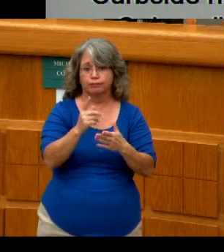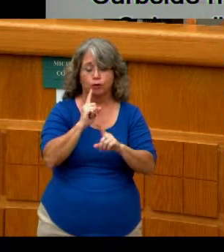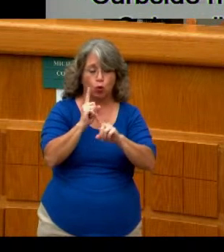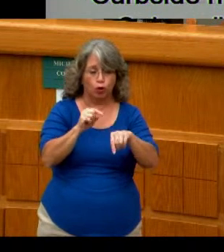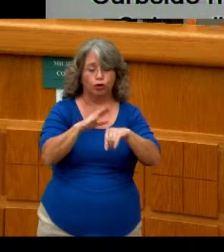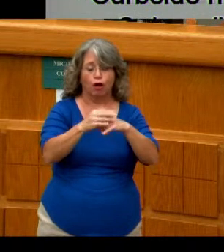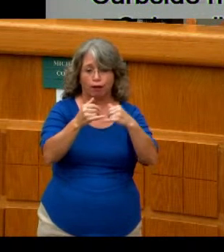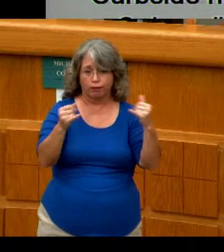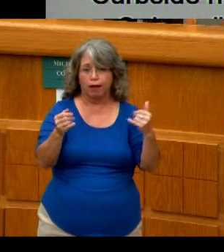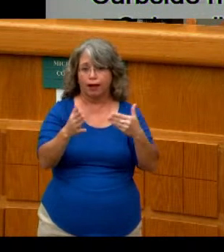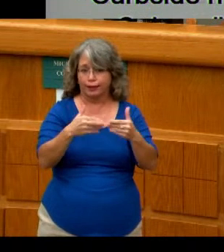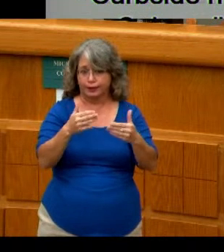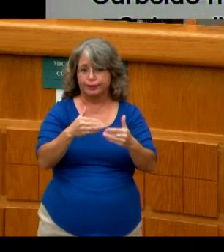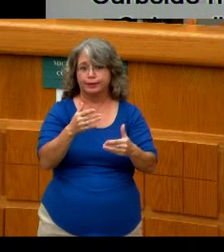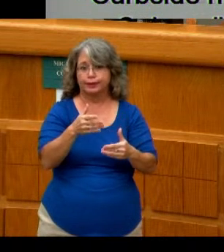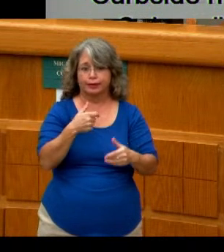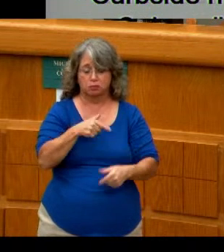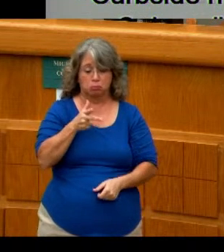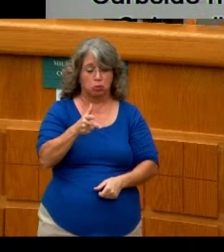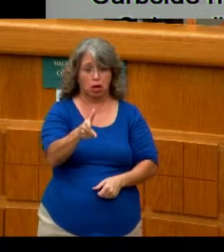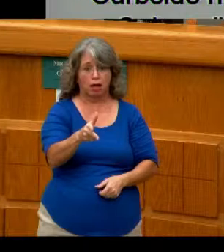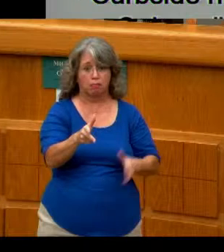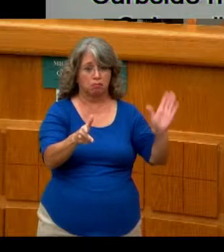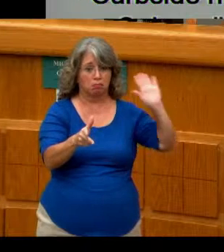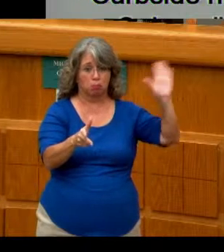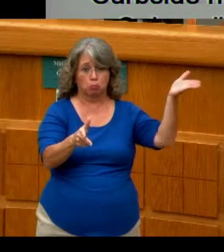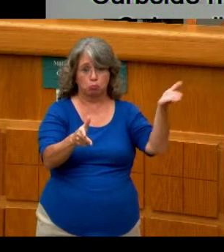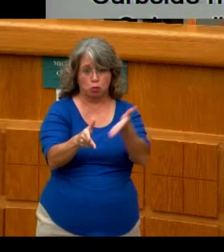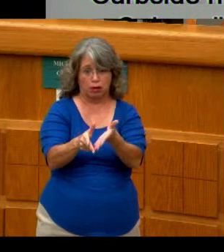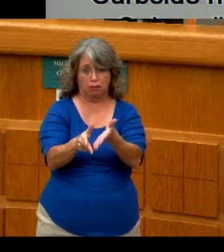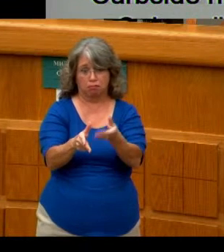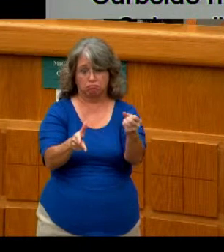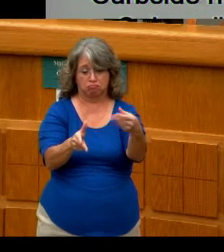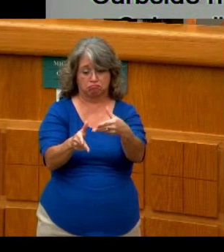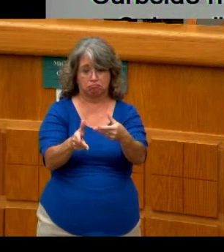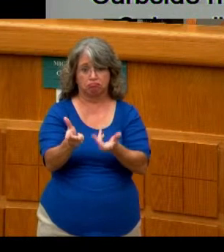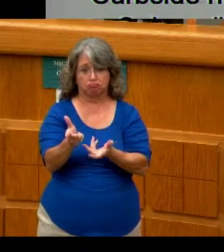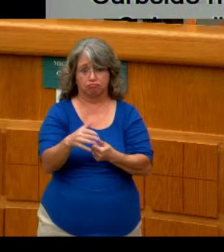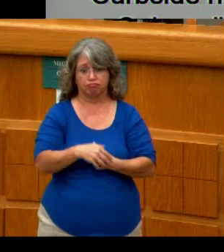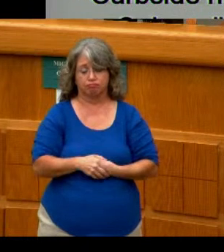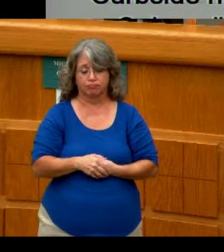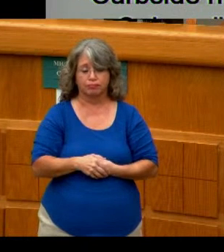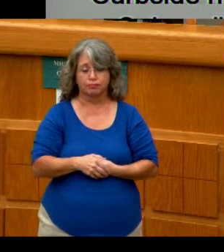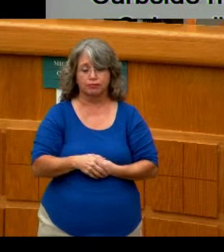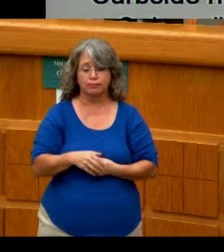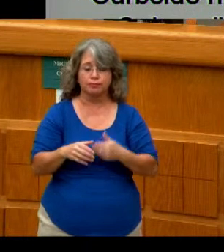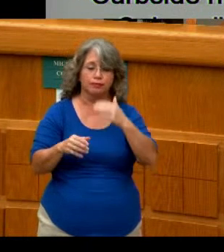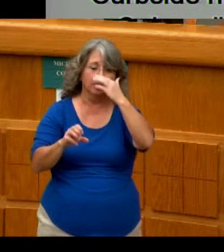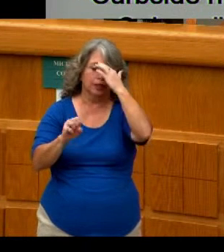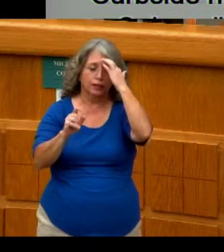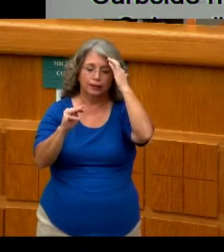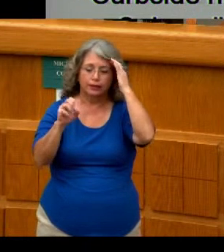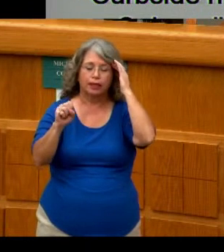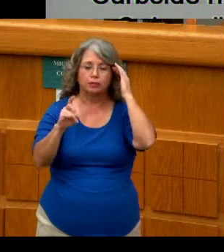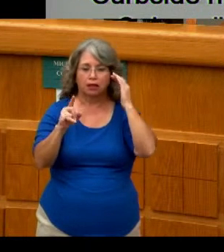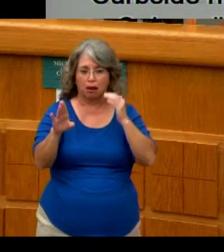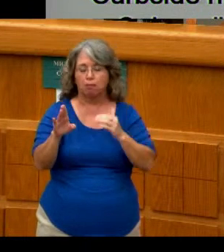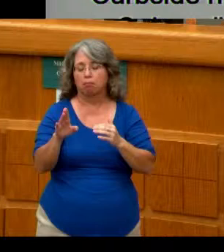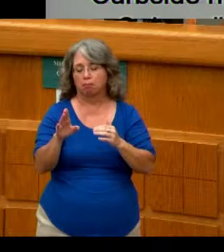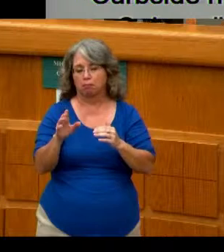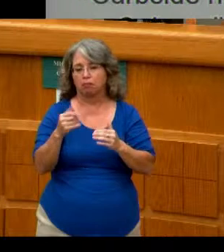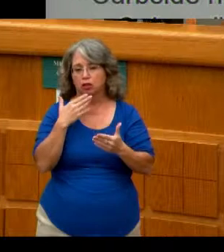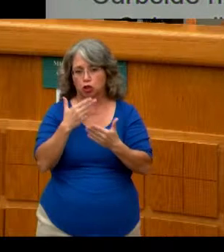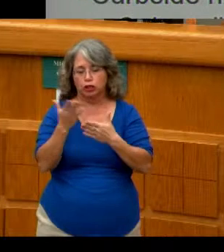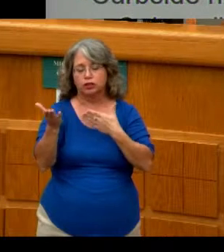You can order online and you can pick up there without going inside the store. So Sam's Club, HEB, and